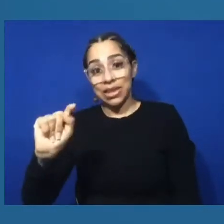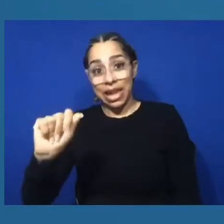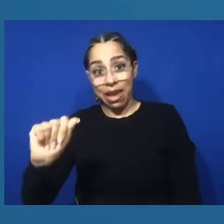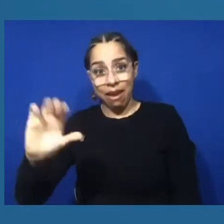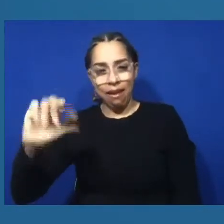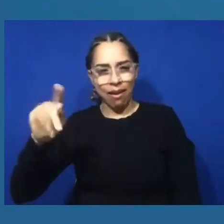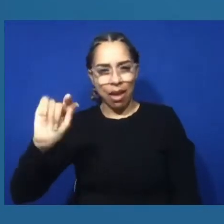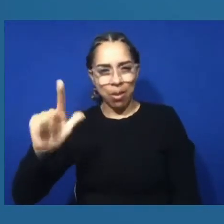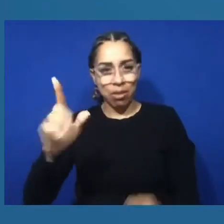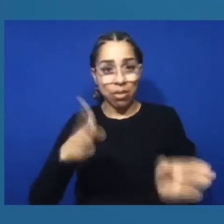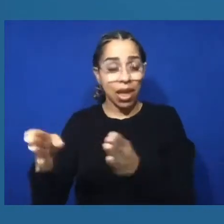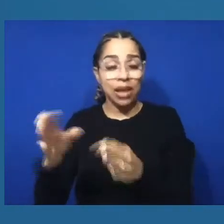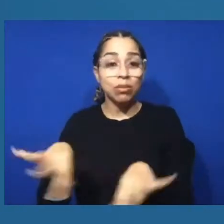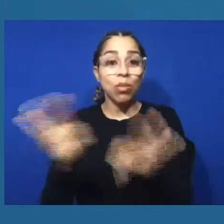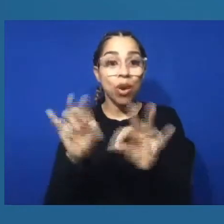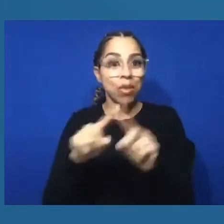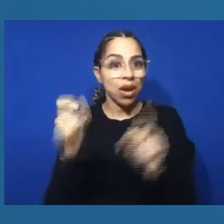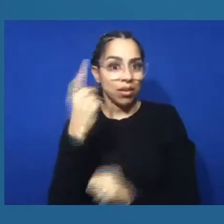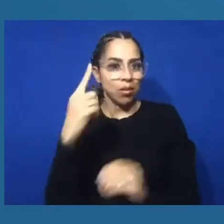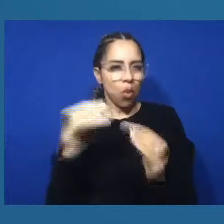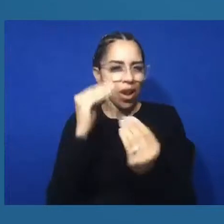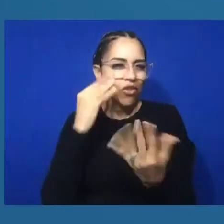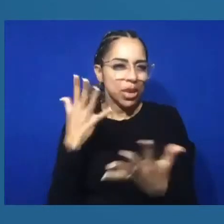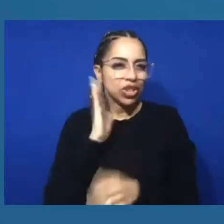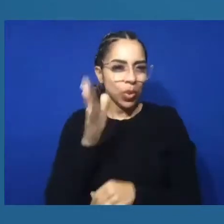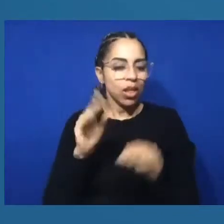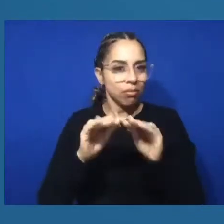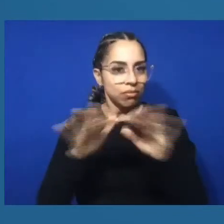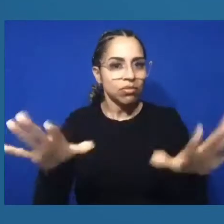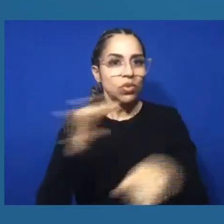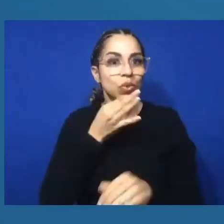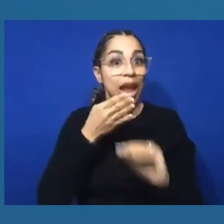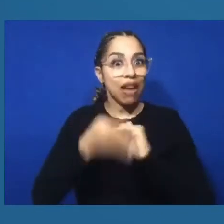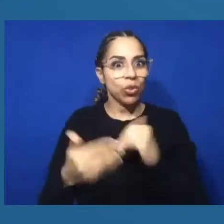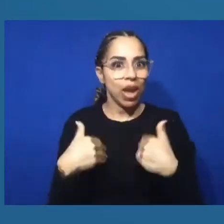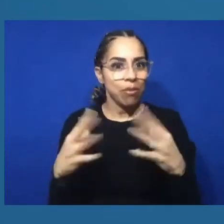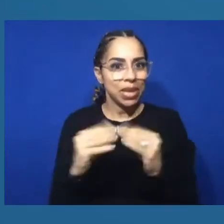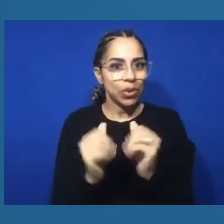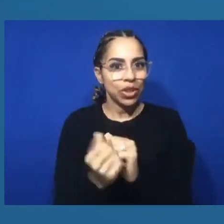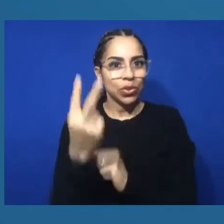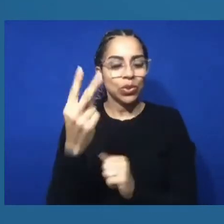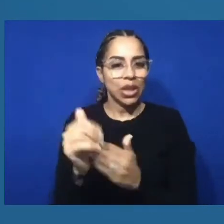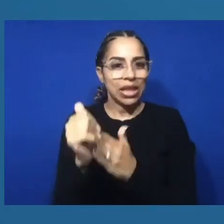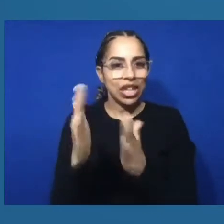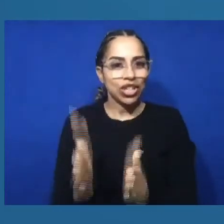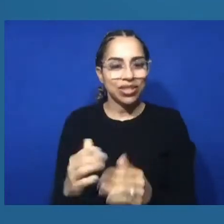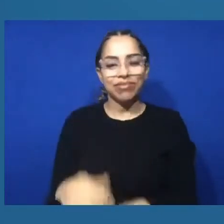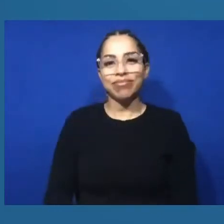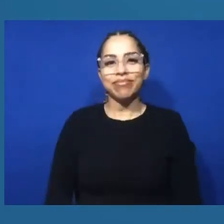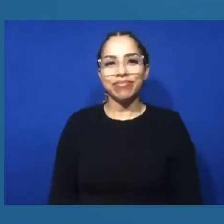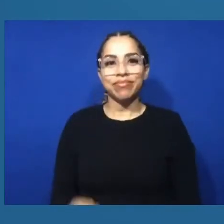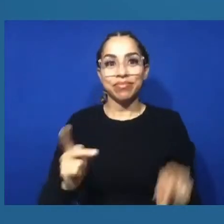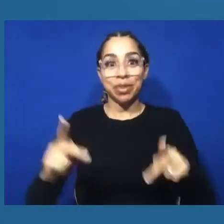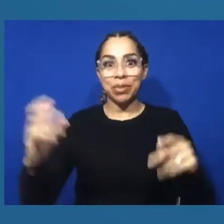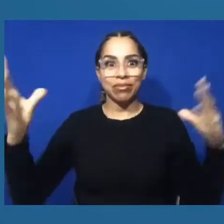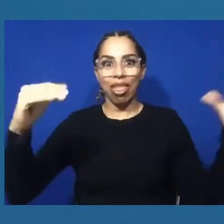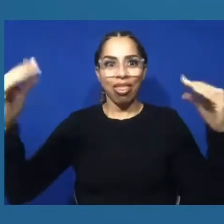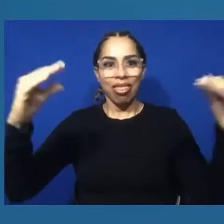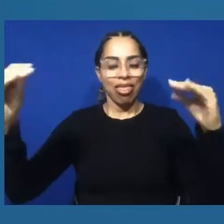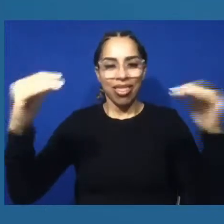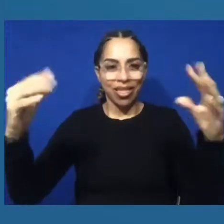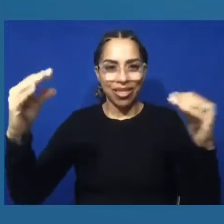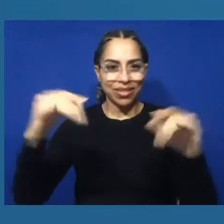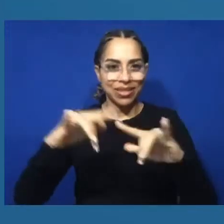with the two leaders. Okay, so on. Governor, we'll part way with affordability. We're doing on. Why don't we allow two more